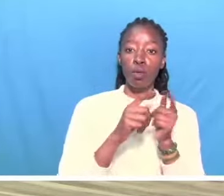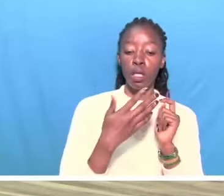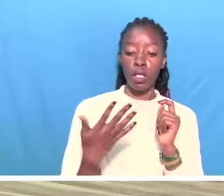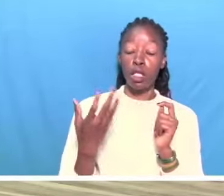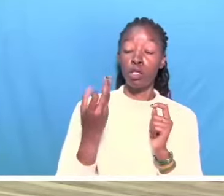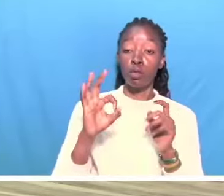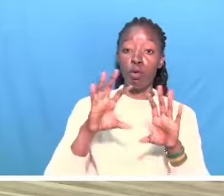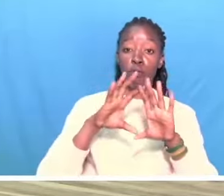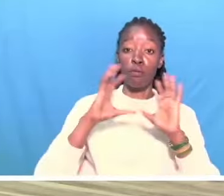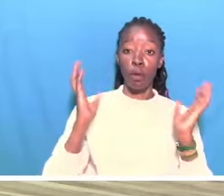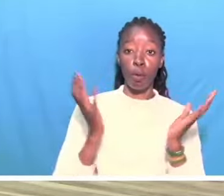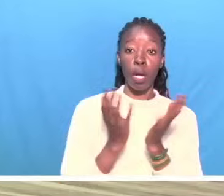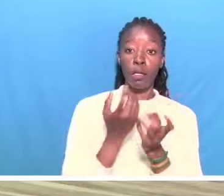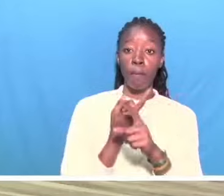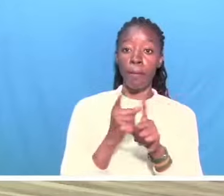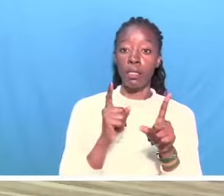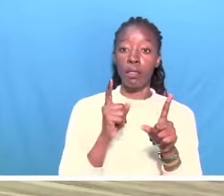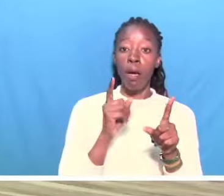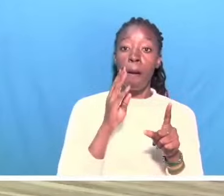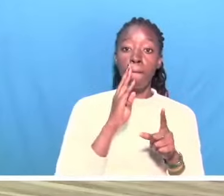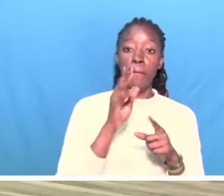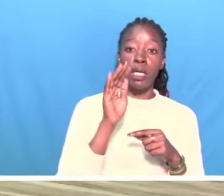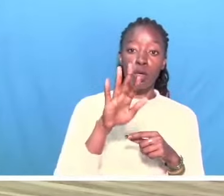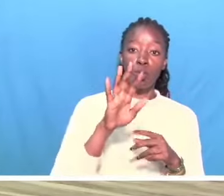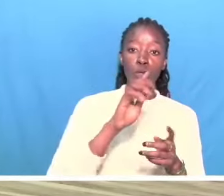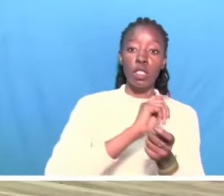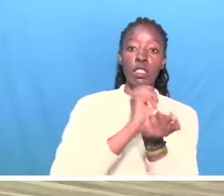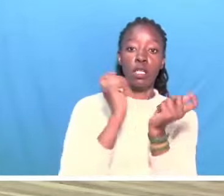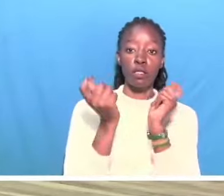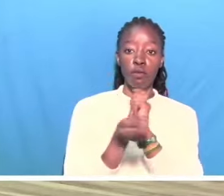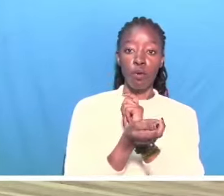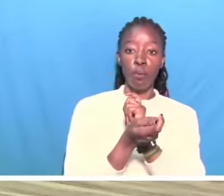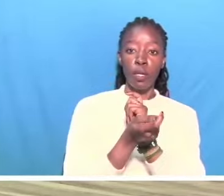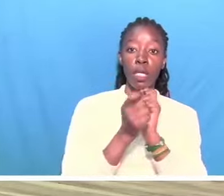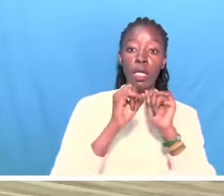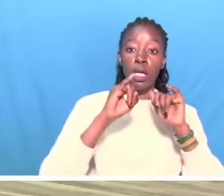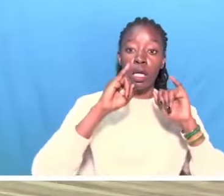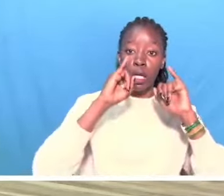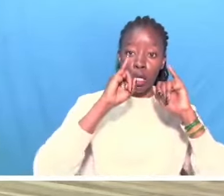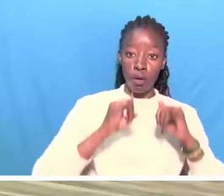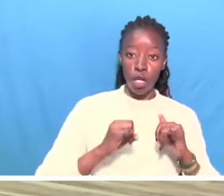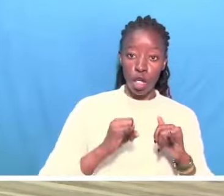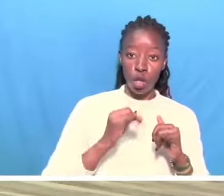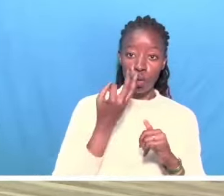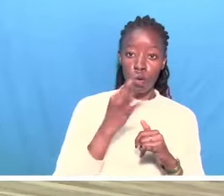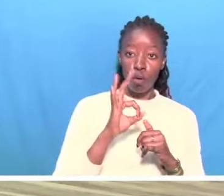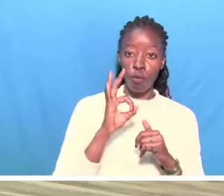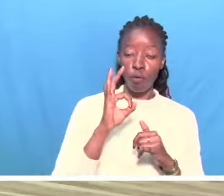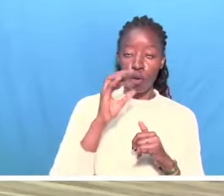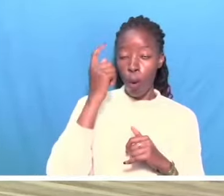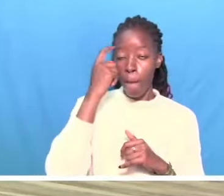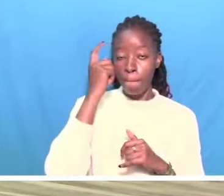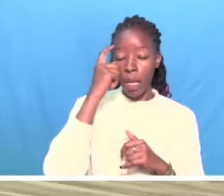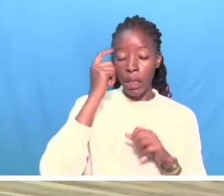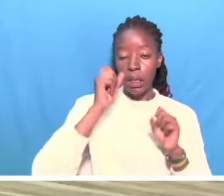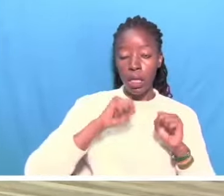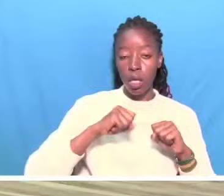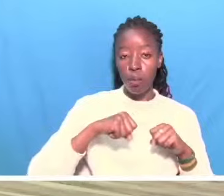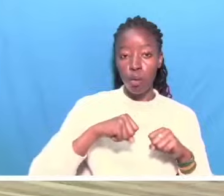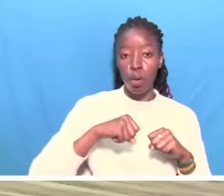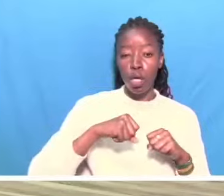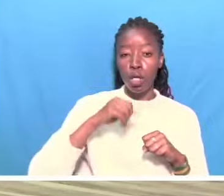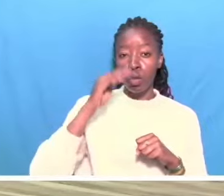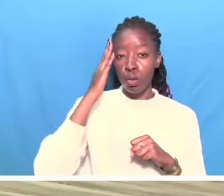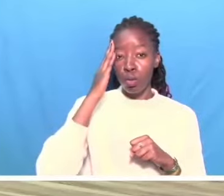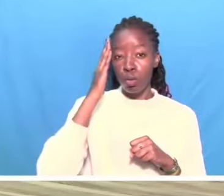be ye transformed in the renewing of your mind, so that you are able to perceive, you